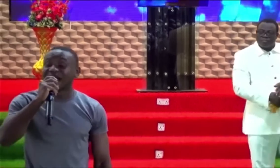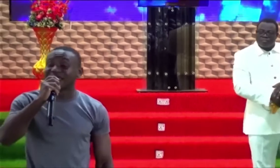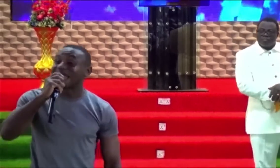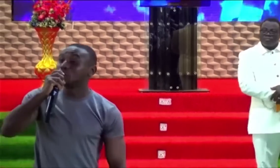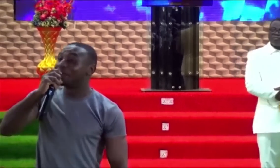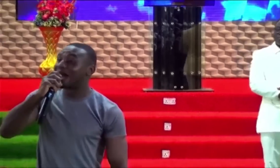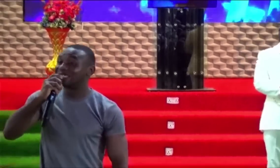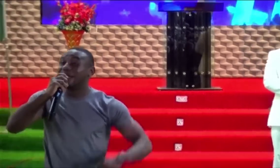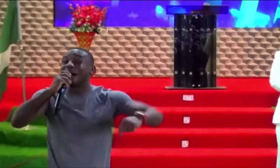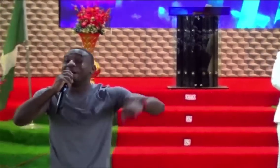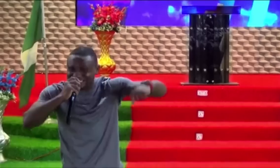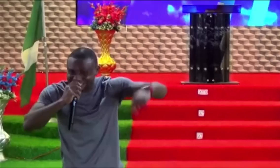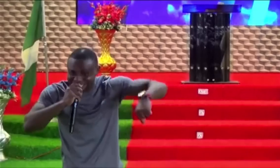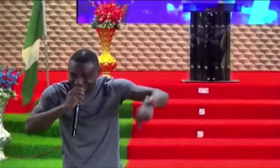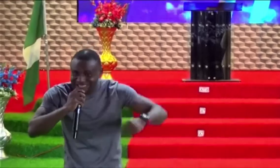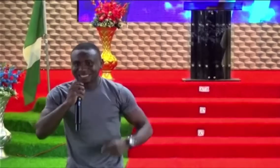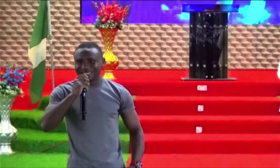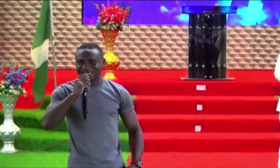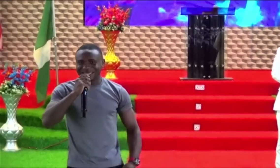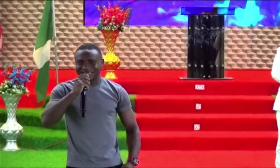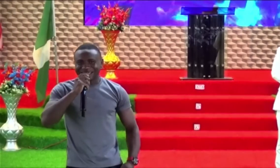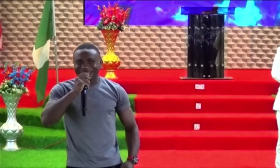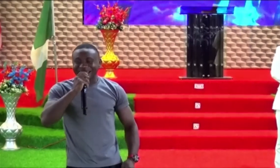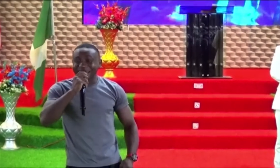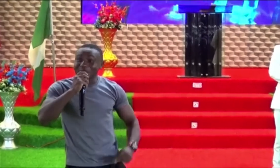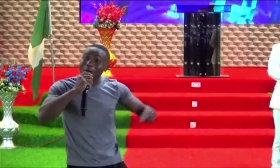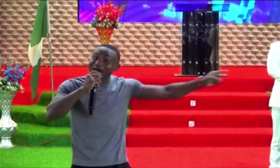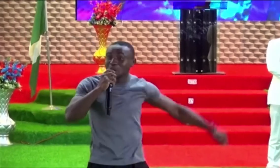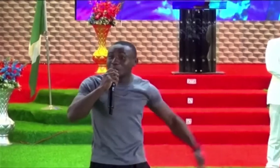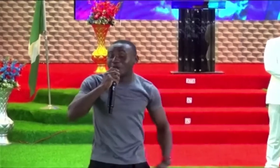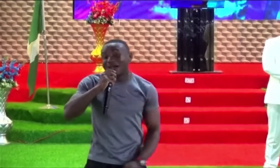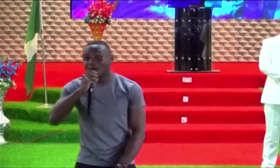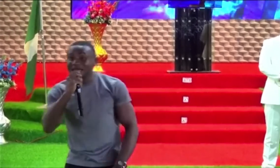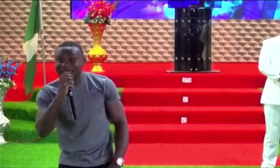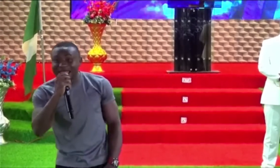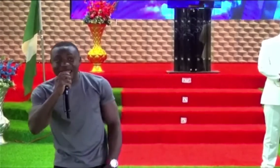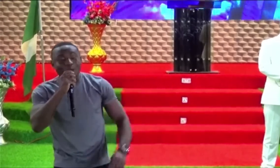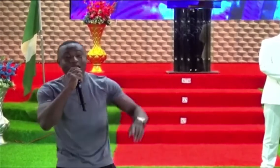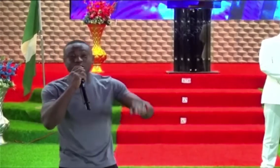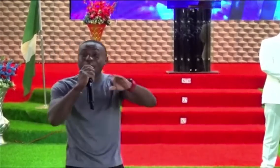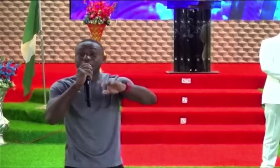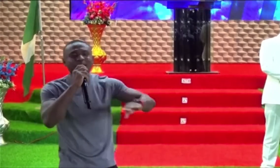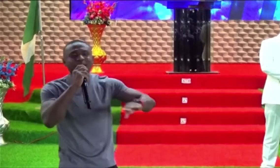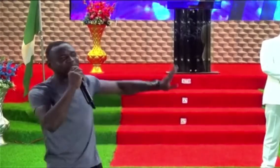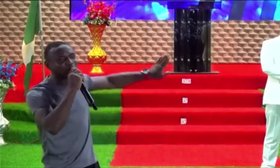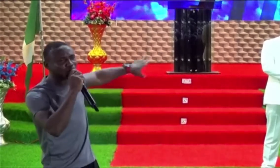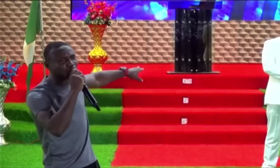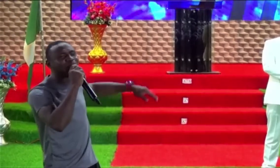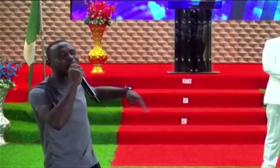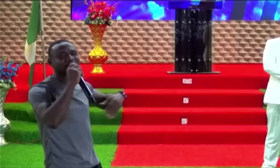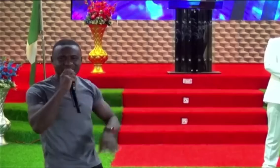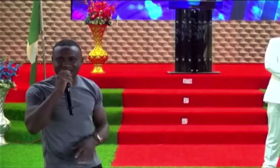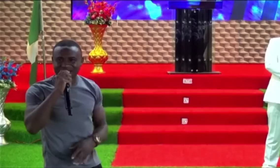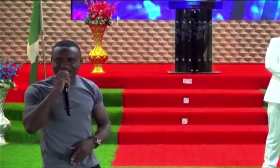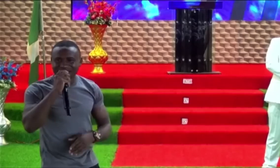ja title match japan bet emi o ma le jo mo wa don le mo wa so fa won mo le pe eni suru mo fe